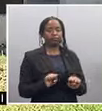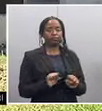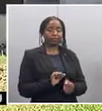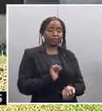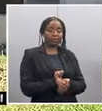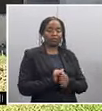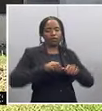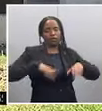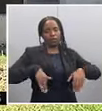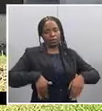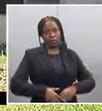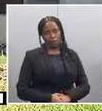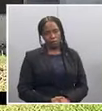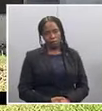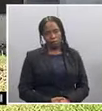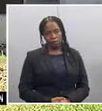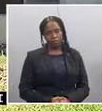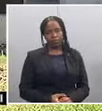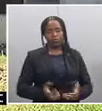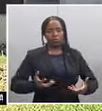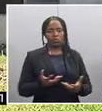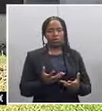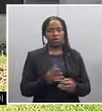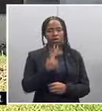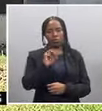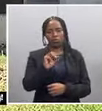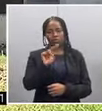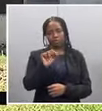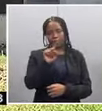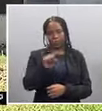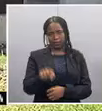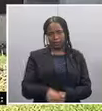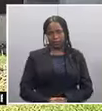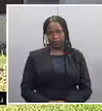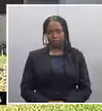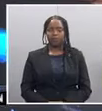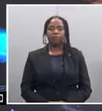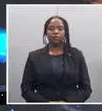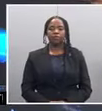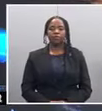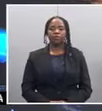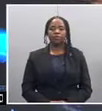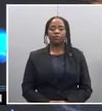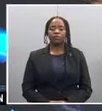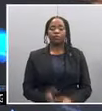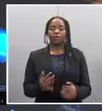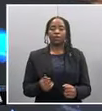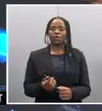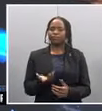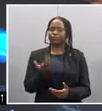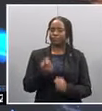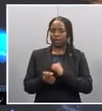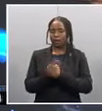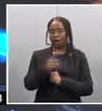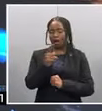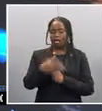have been made yet. Sipamandla Goge, Umzimkhulu. Let's take a quick look at news from